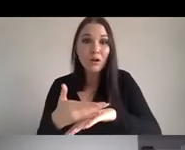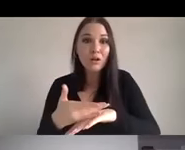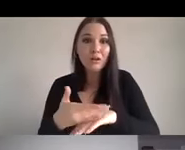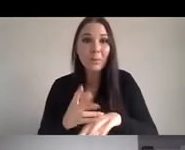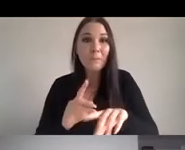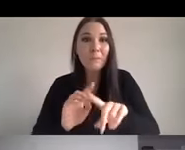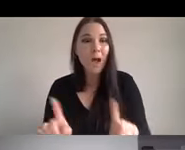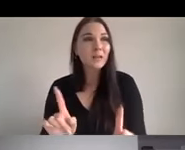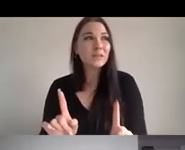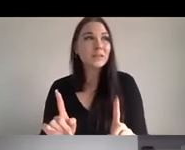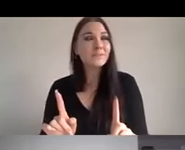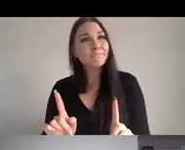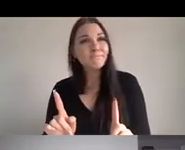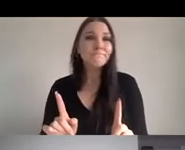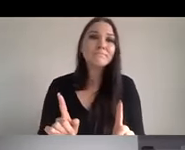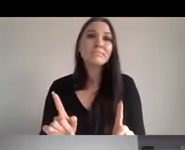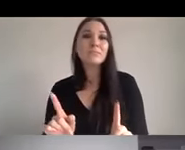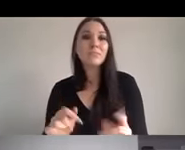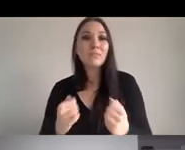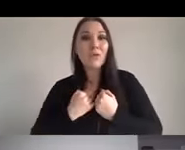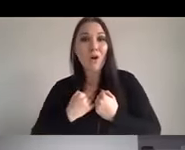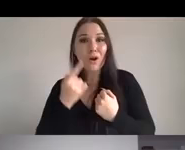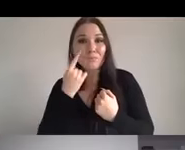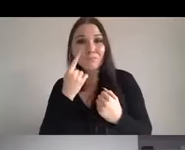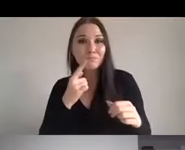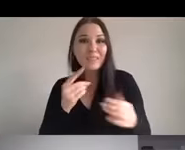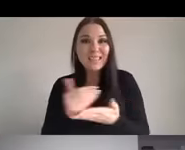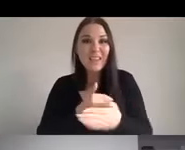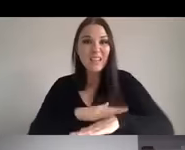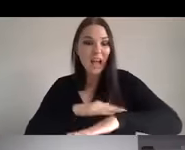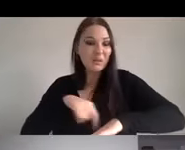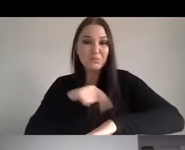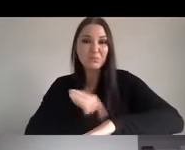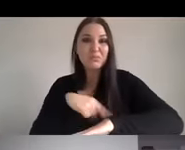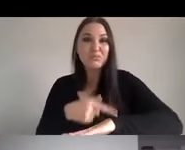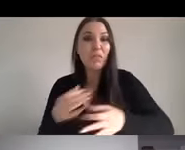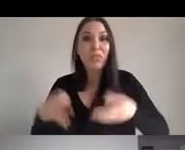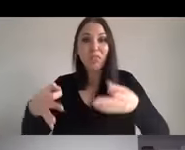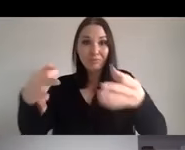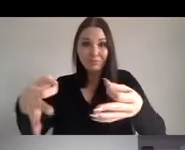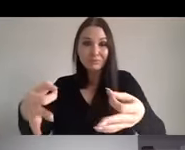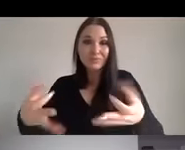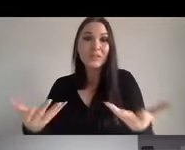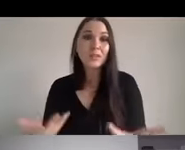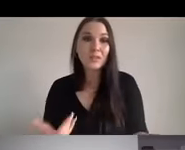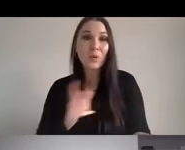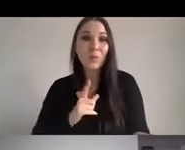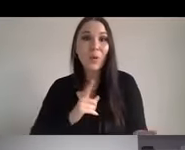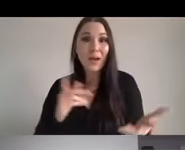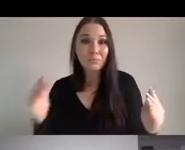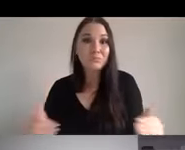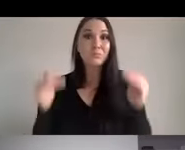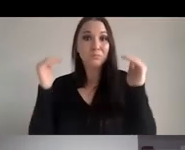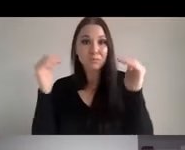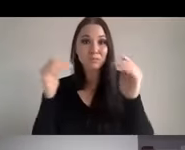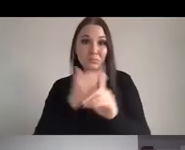bit our attempt to like save everyone's time as opposed to just getting everyone up to a certain proficiency of,